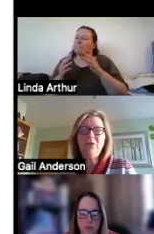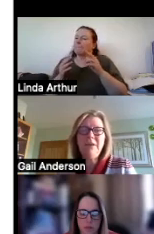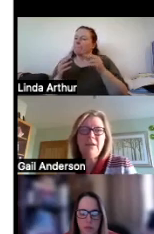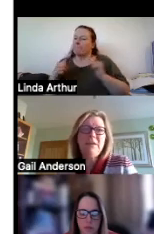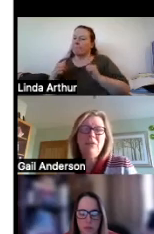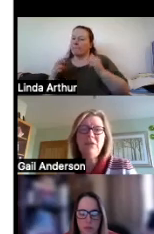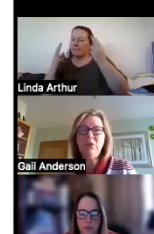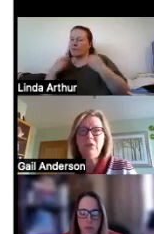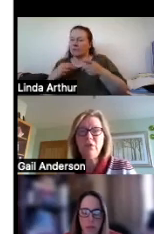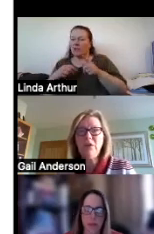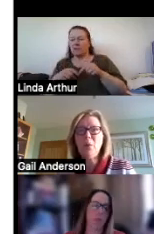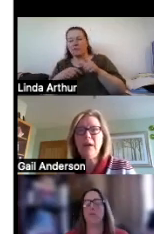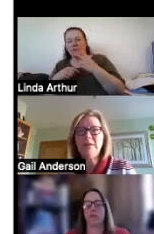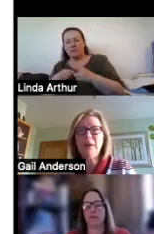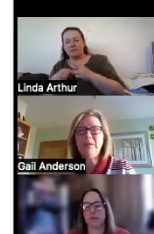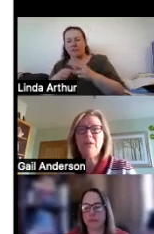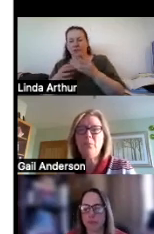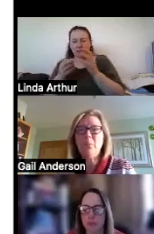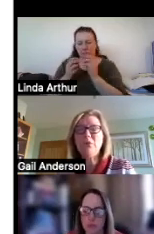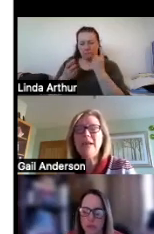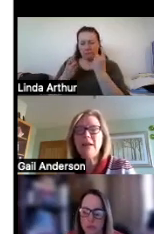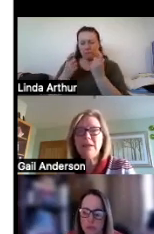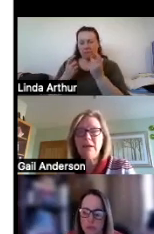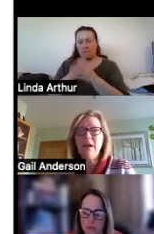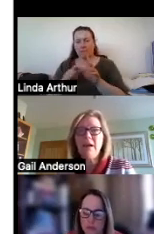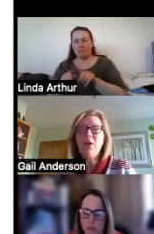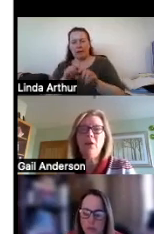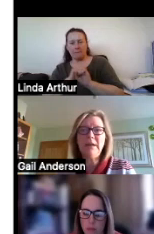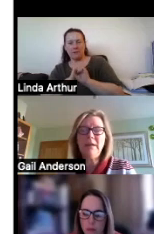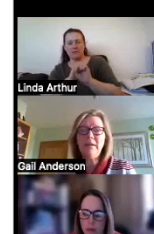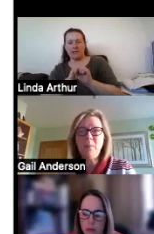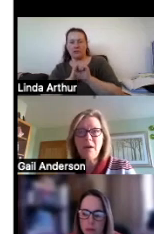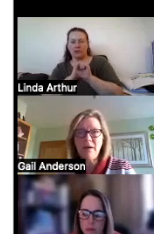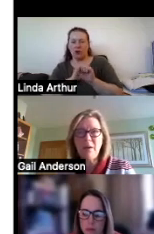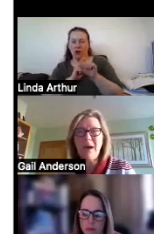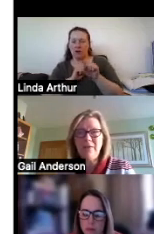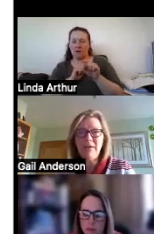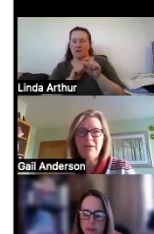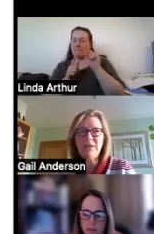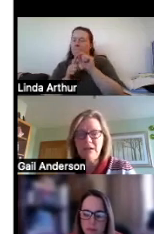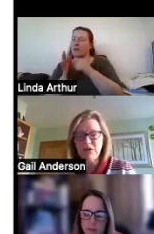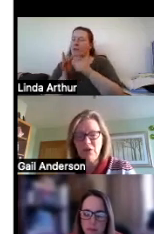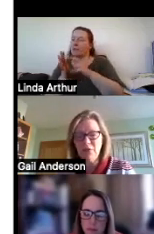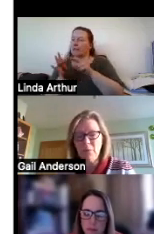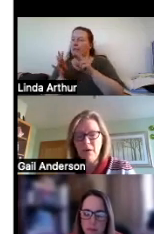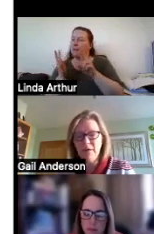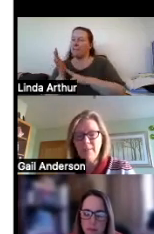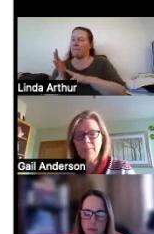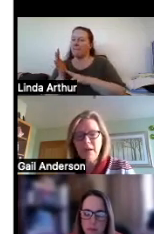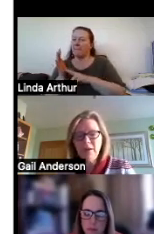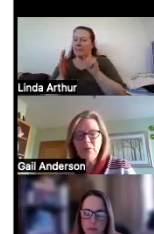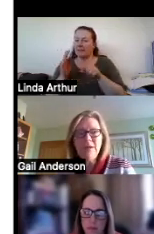into great consideration during their practice by protecting and guarding the perineum at this stage of